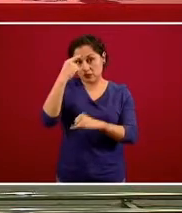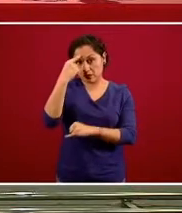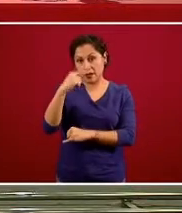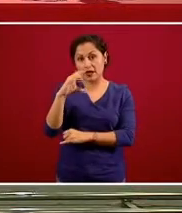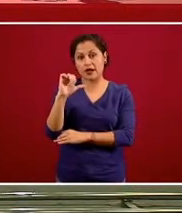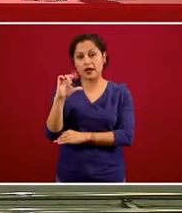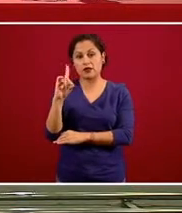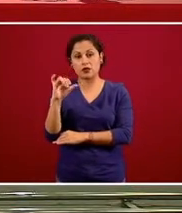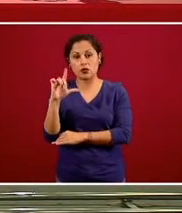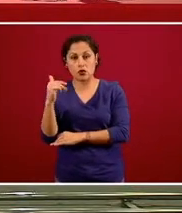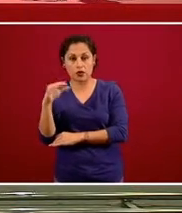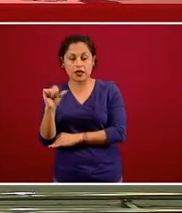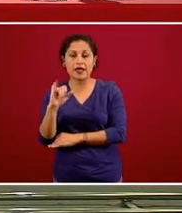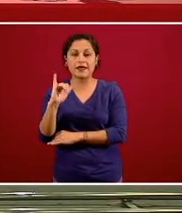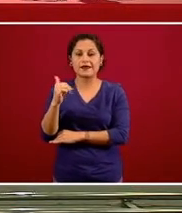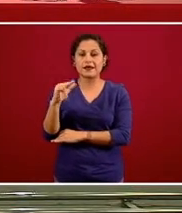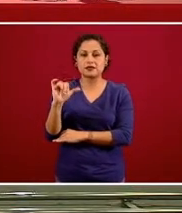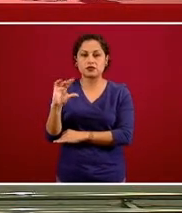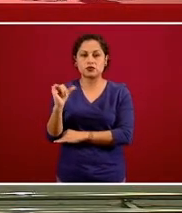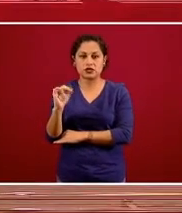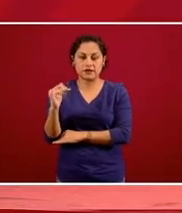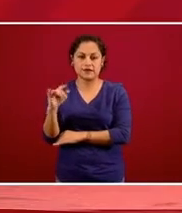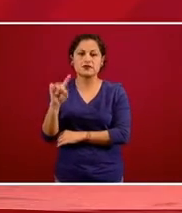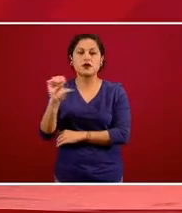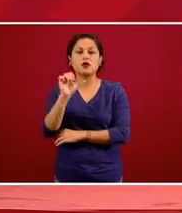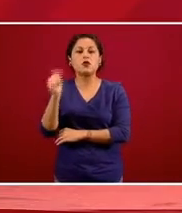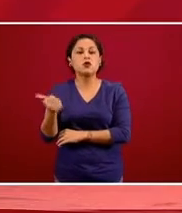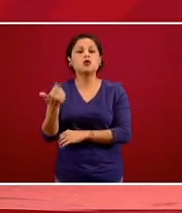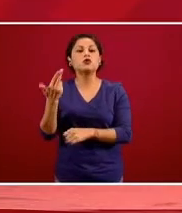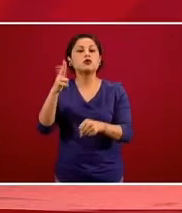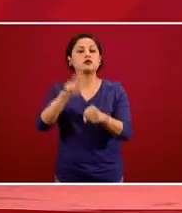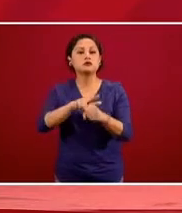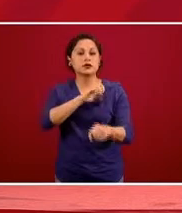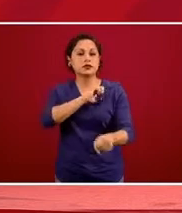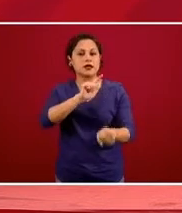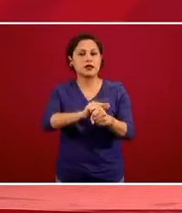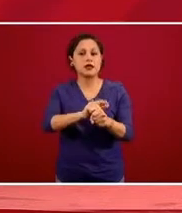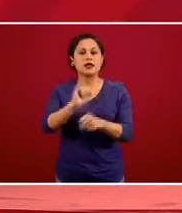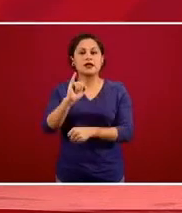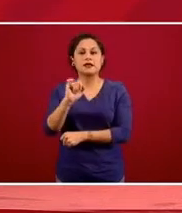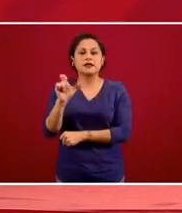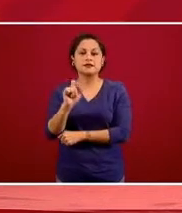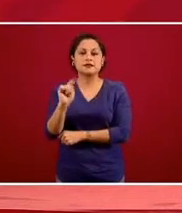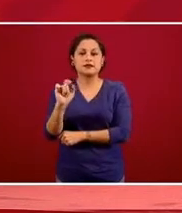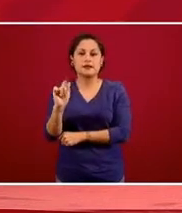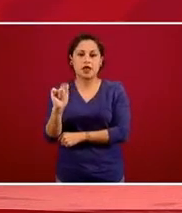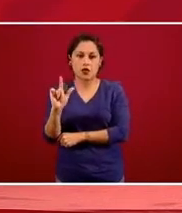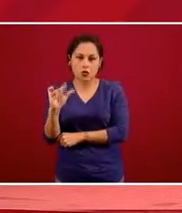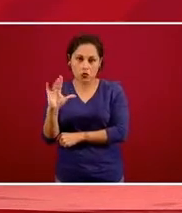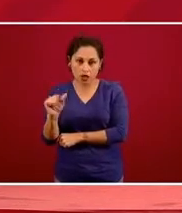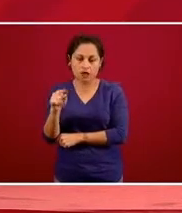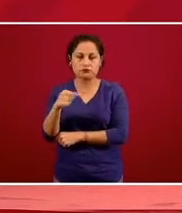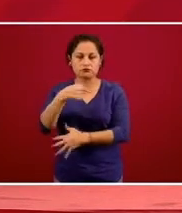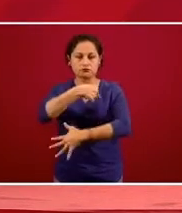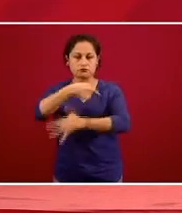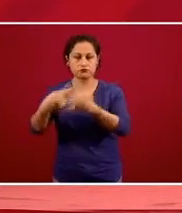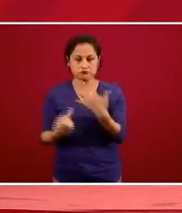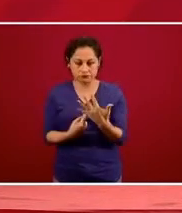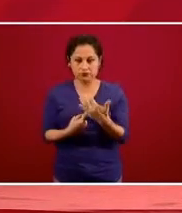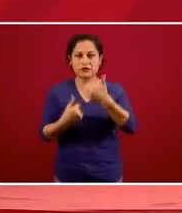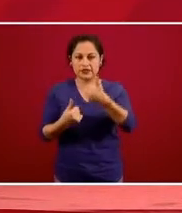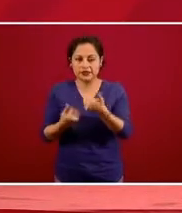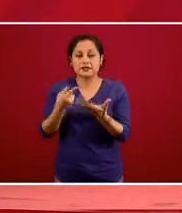Heart Medicine National Institute, and also the